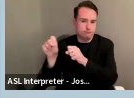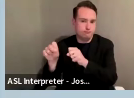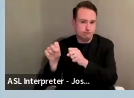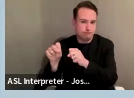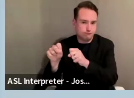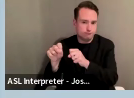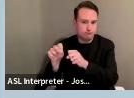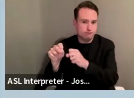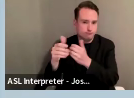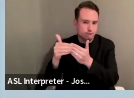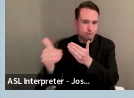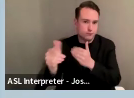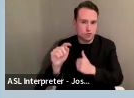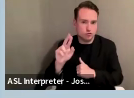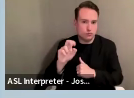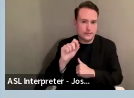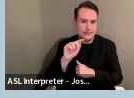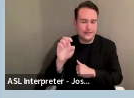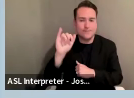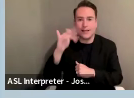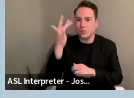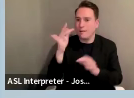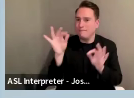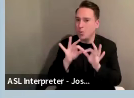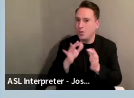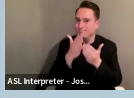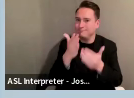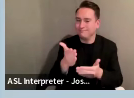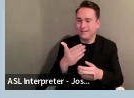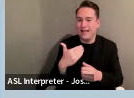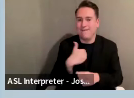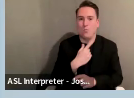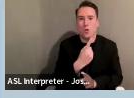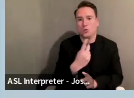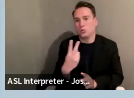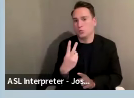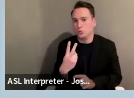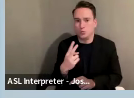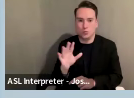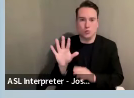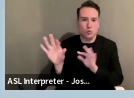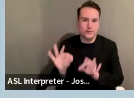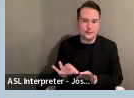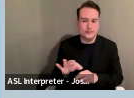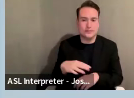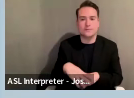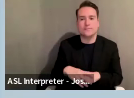things. So that's why we always want a second choice if possible. They don't have a lot of discretion,